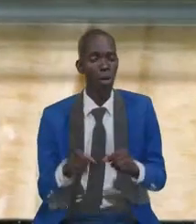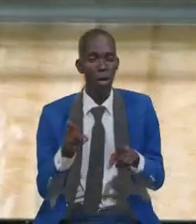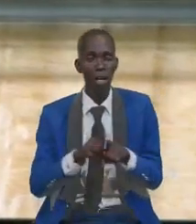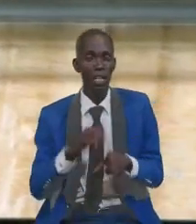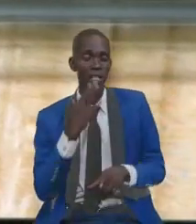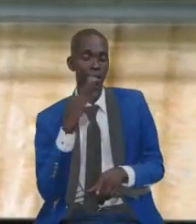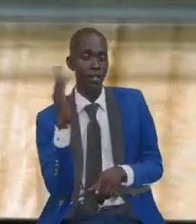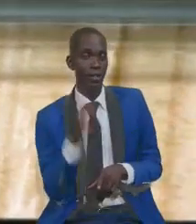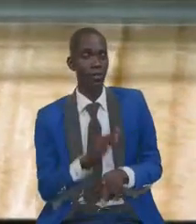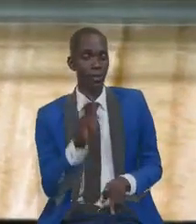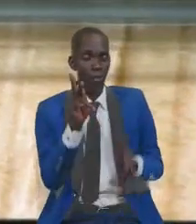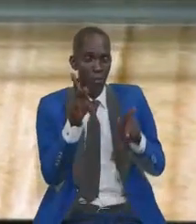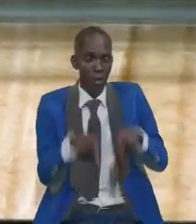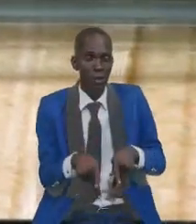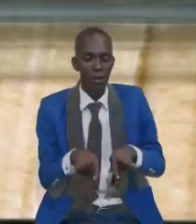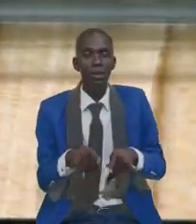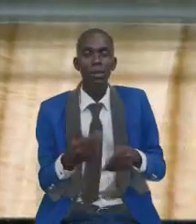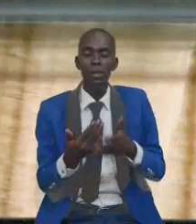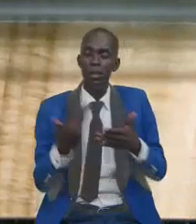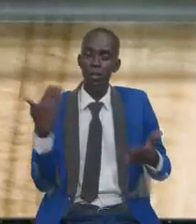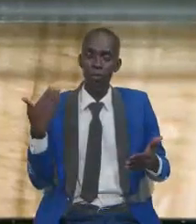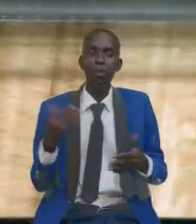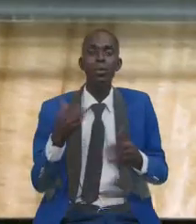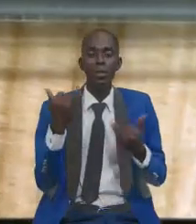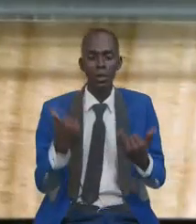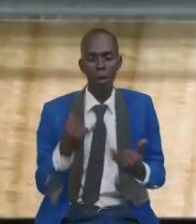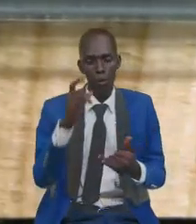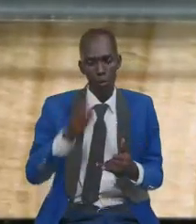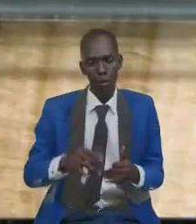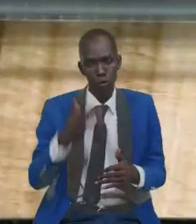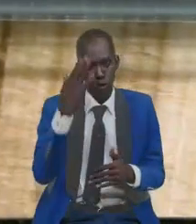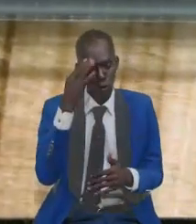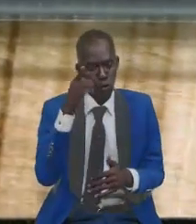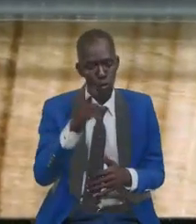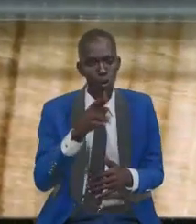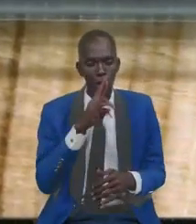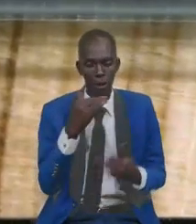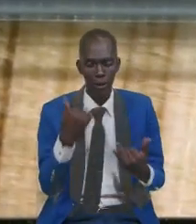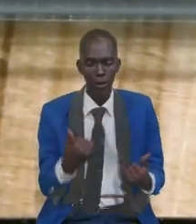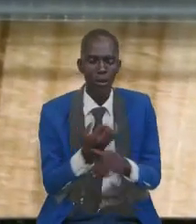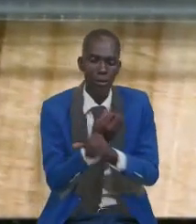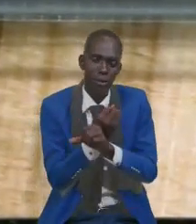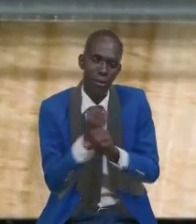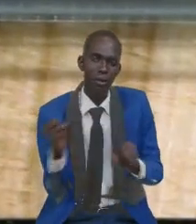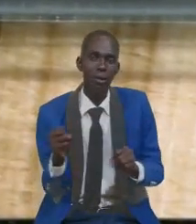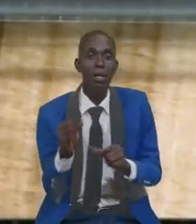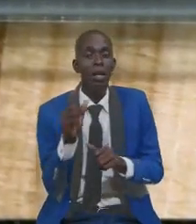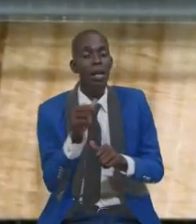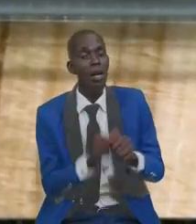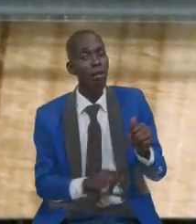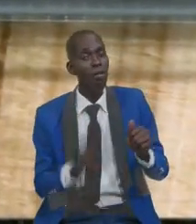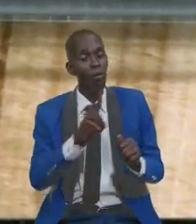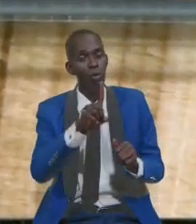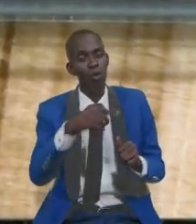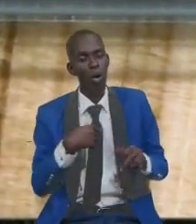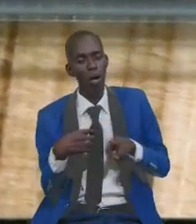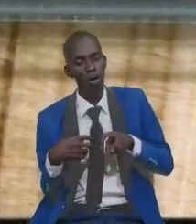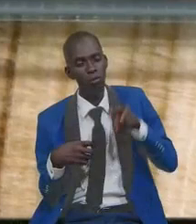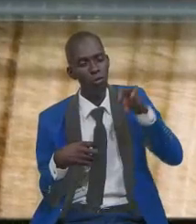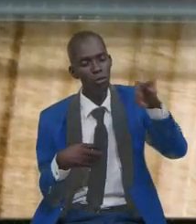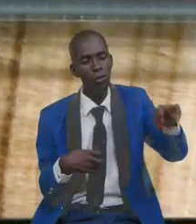new life has come, they should know. Everywhere your sin traveled to in the past,